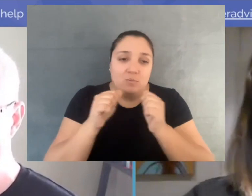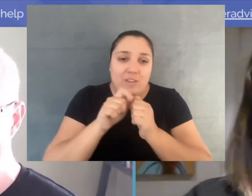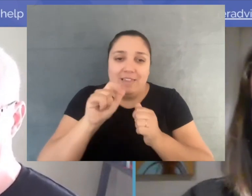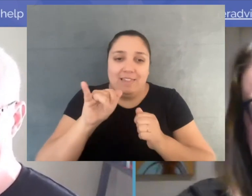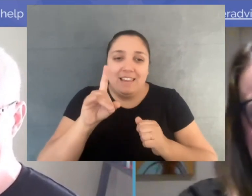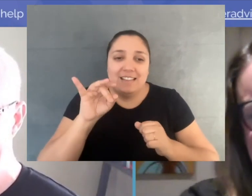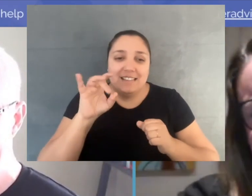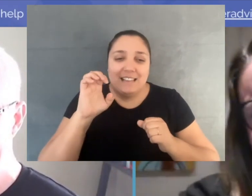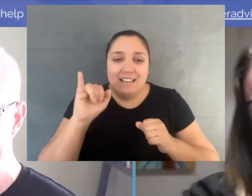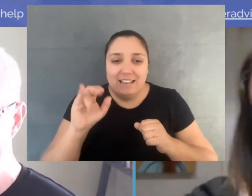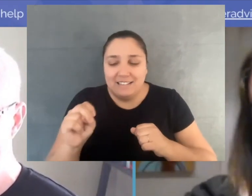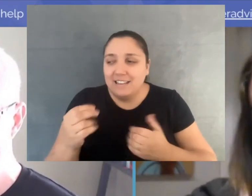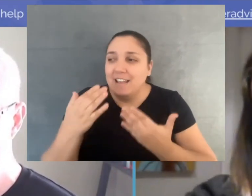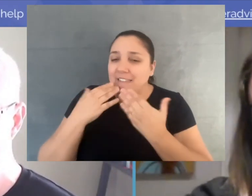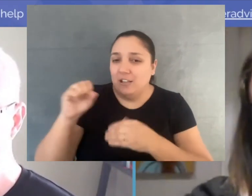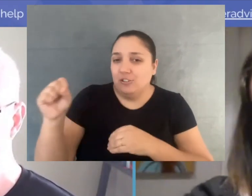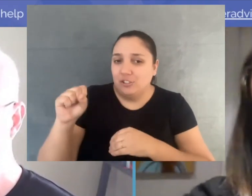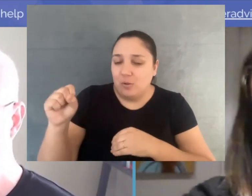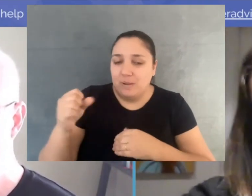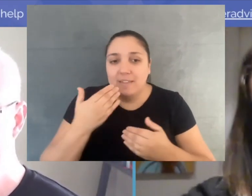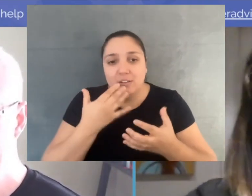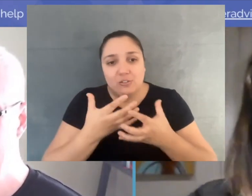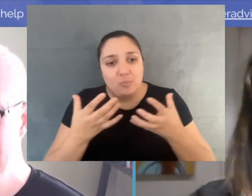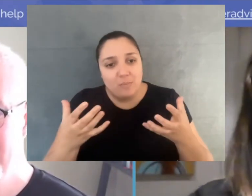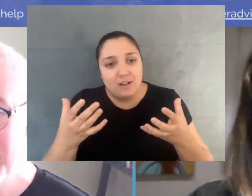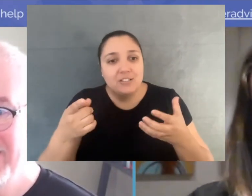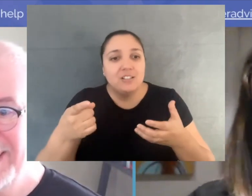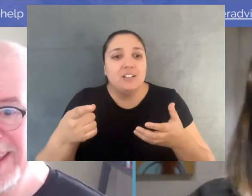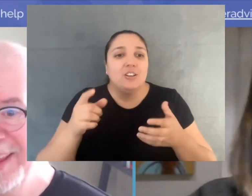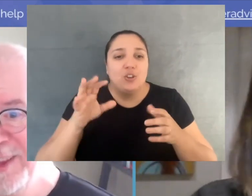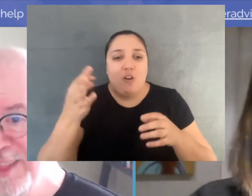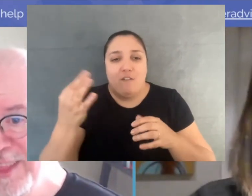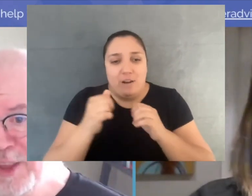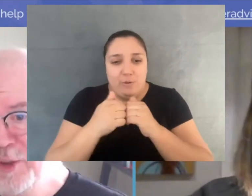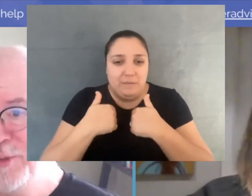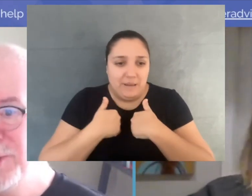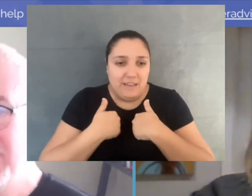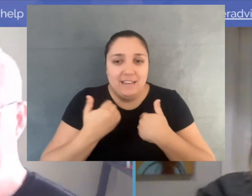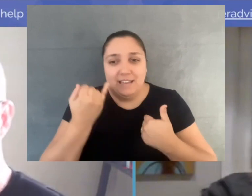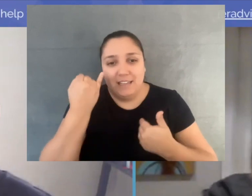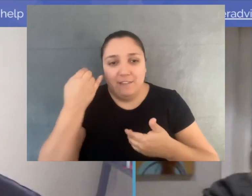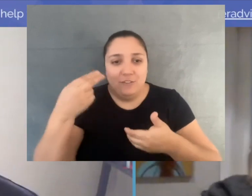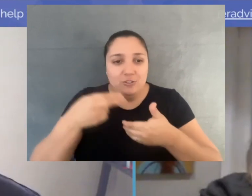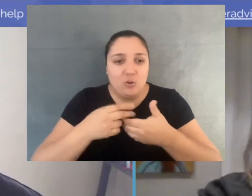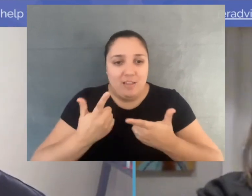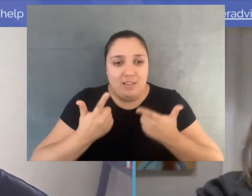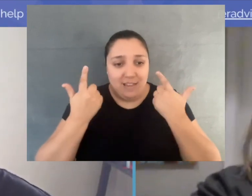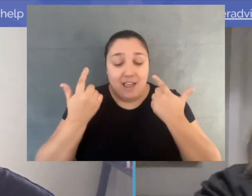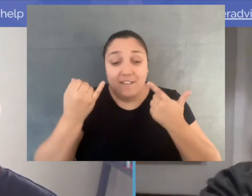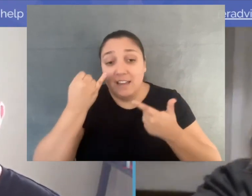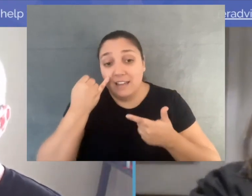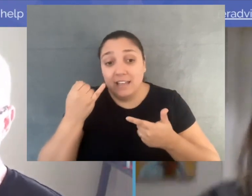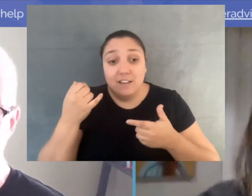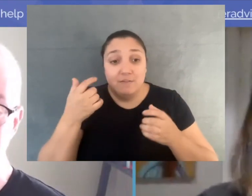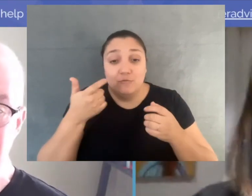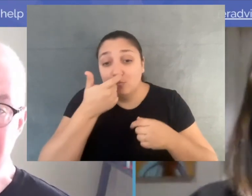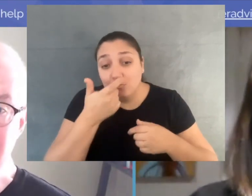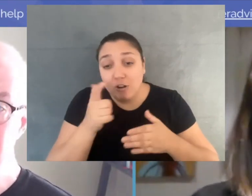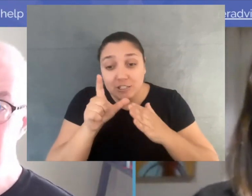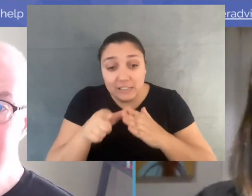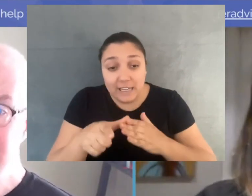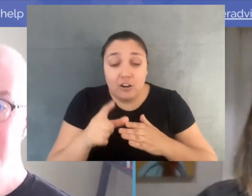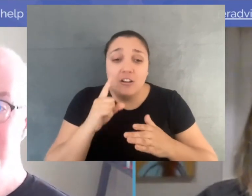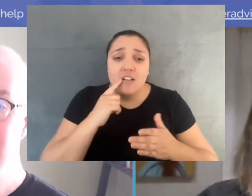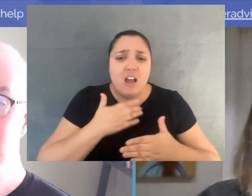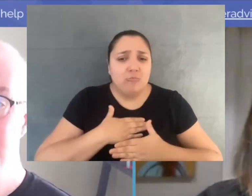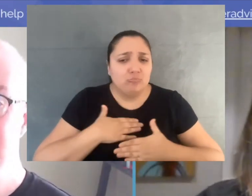find me on LinkedIn. Thank you, Shelby. Thank you so much. And thank you for spending a little bit of your Friday with me. If you tuned in here live, if